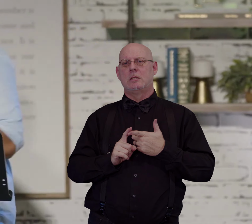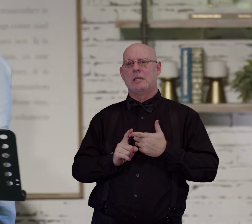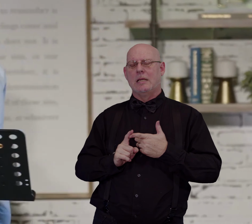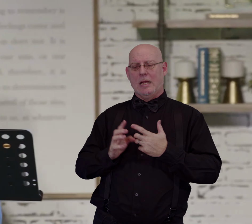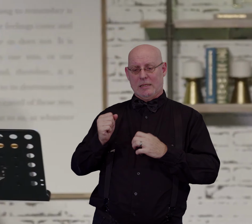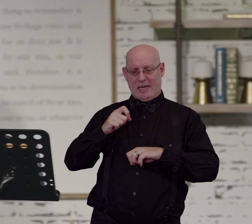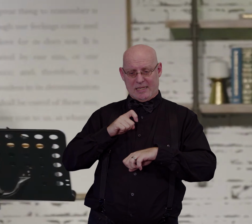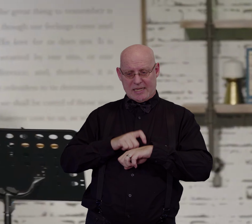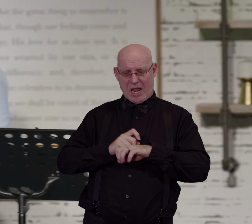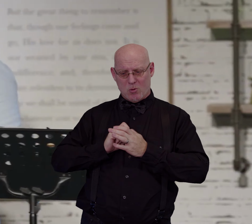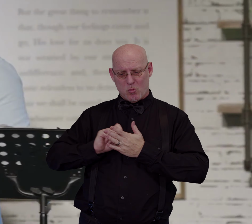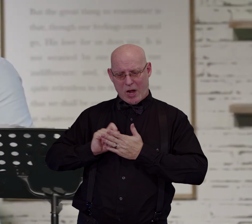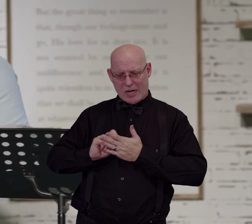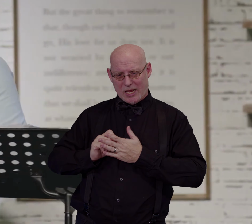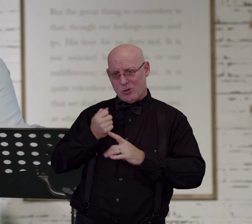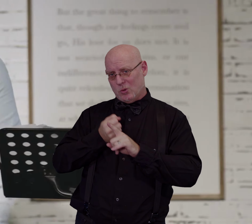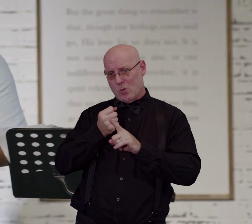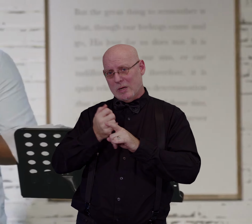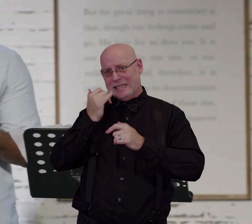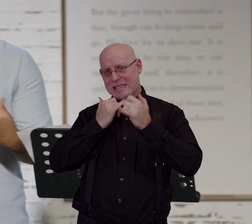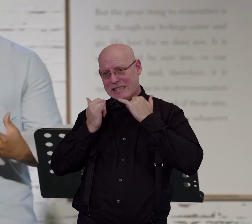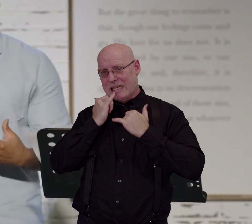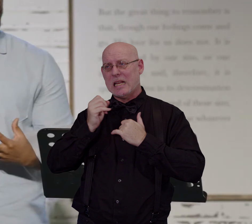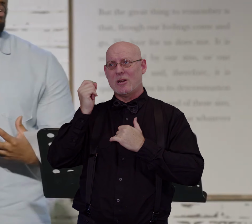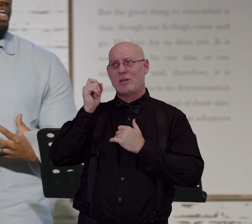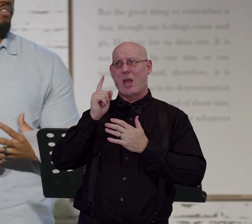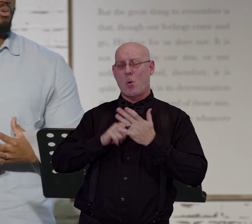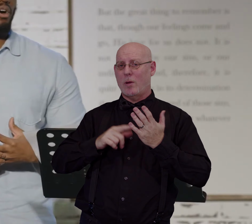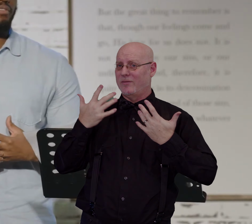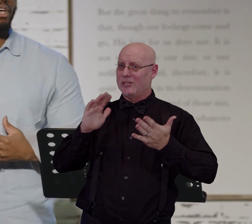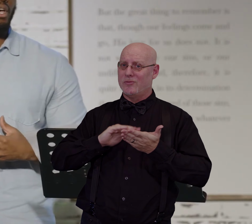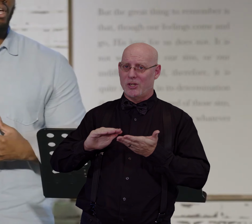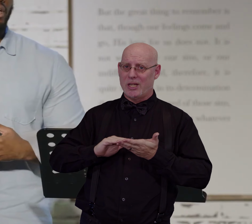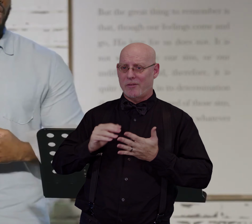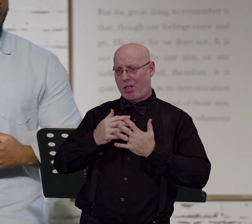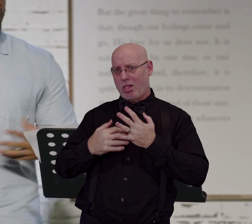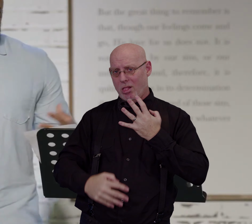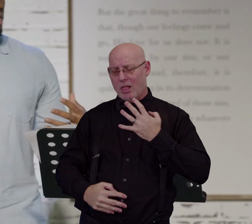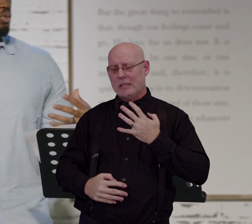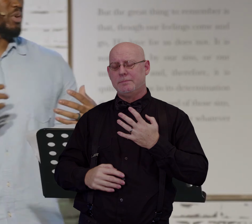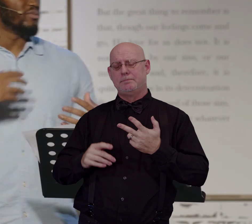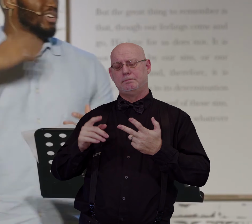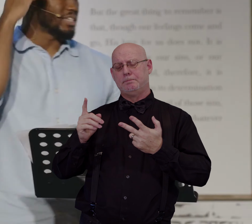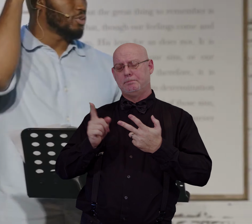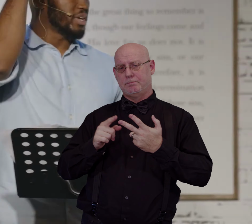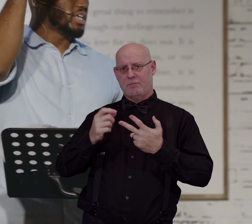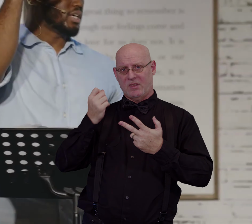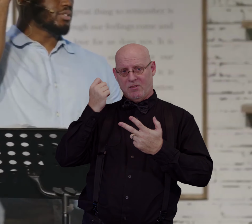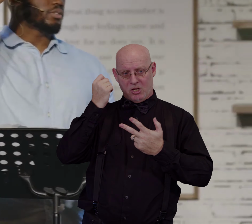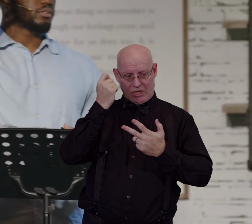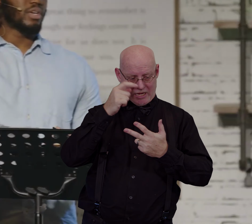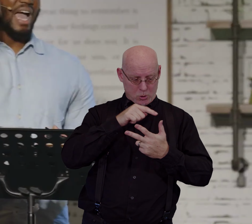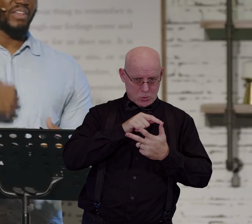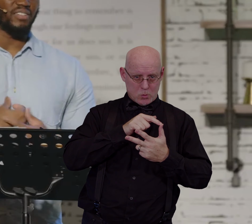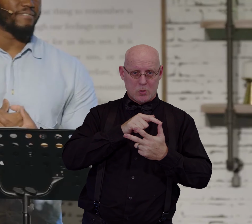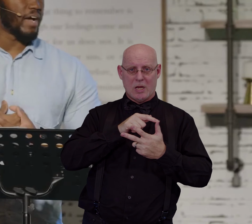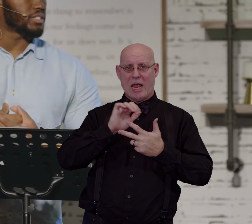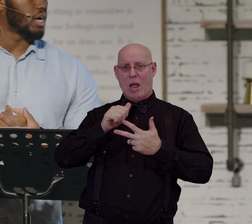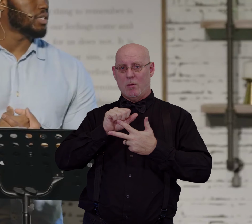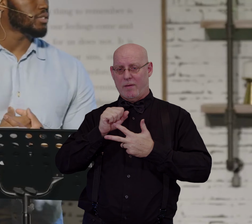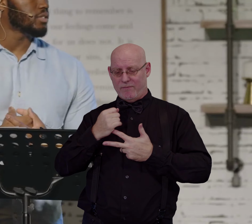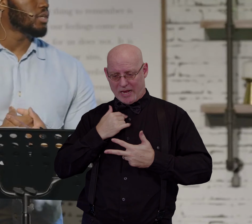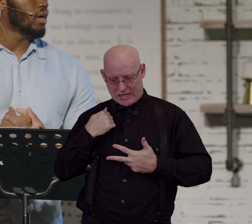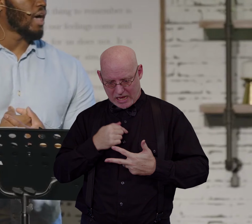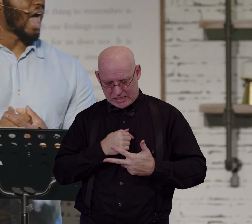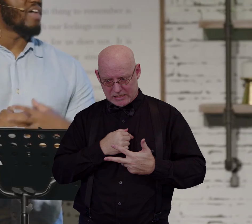to spend time writing down your own sins and realizing what he's forgiven you of. And then once we've realized who he is, how that's